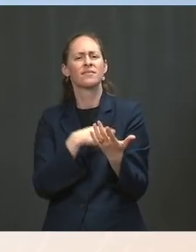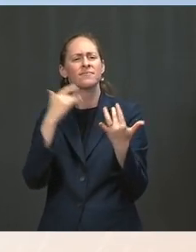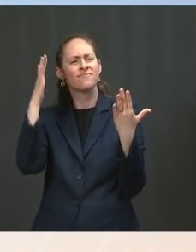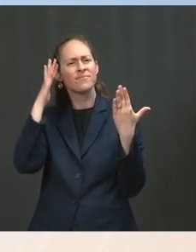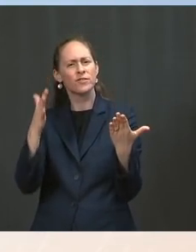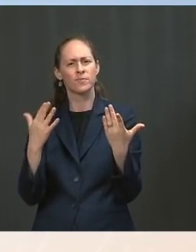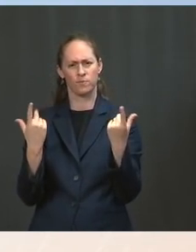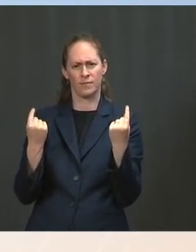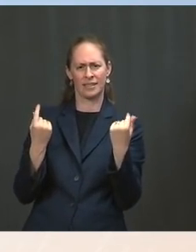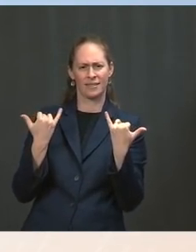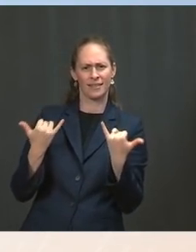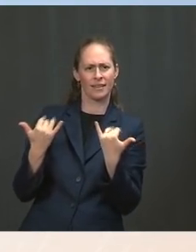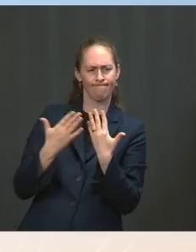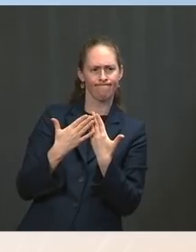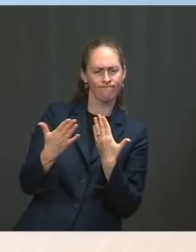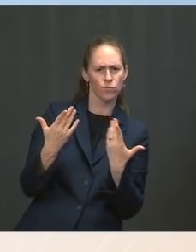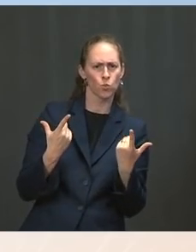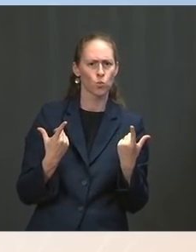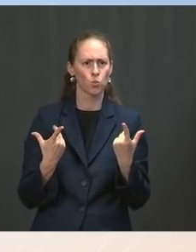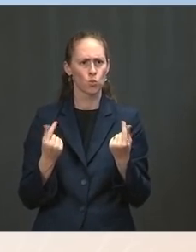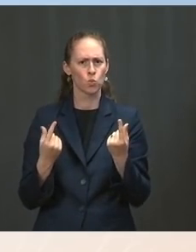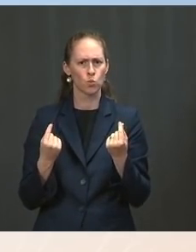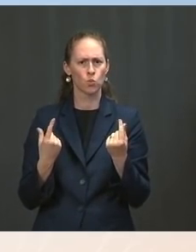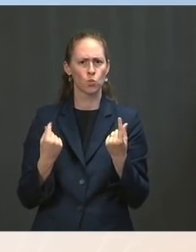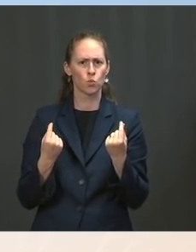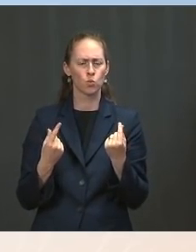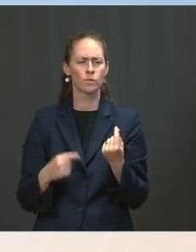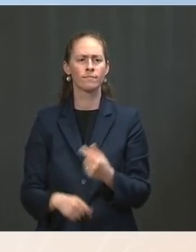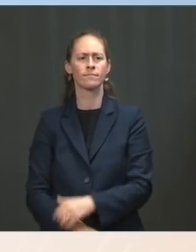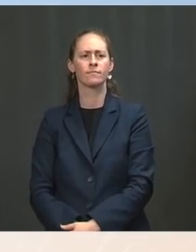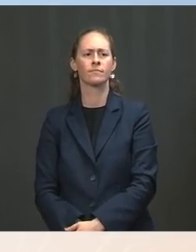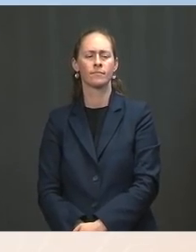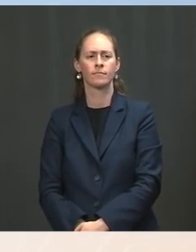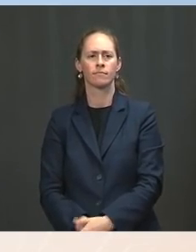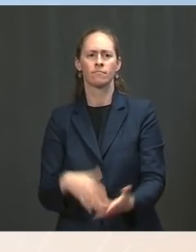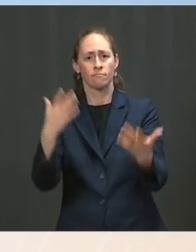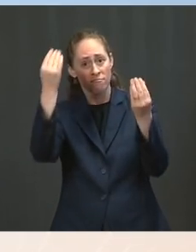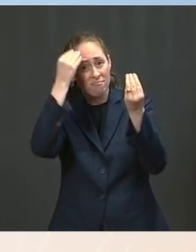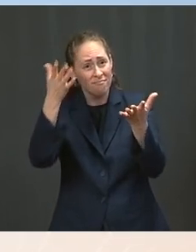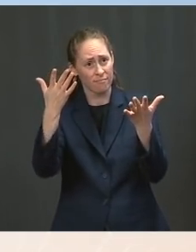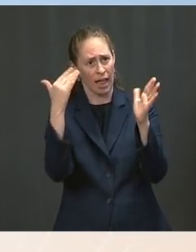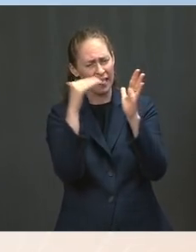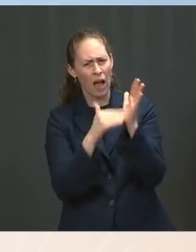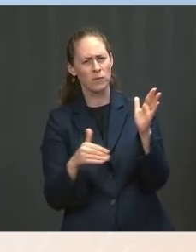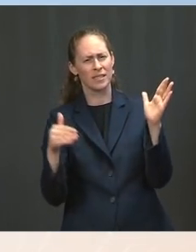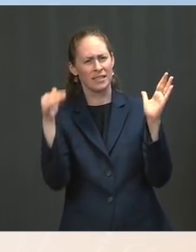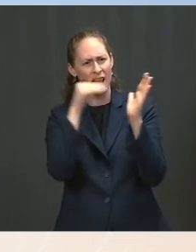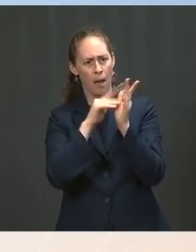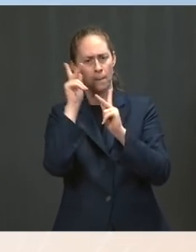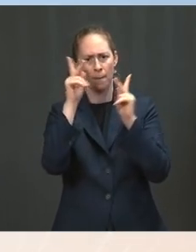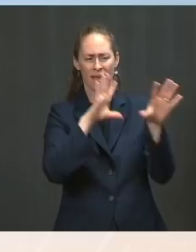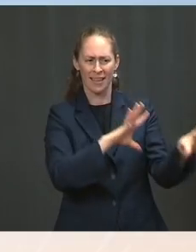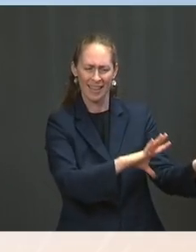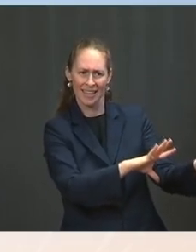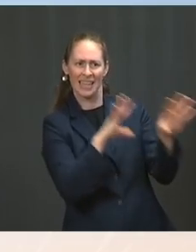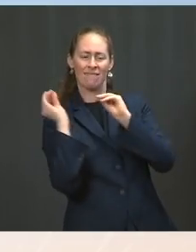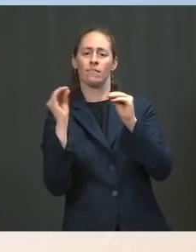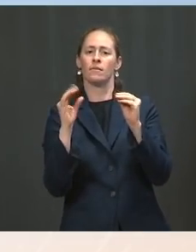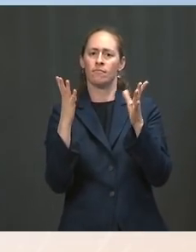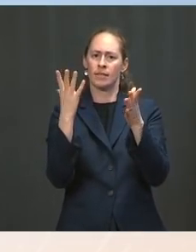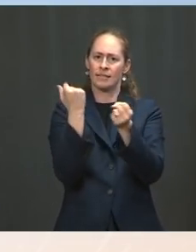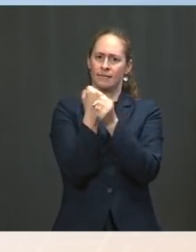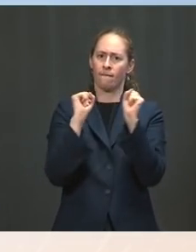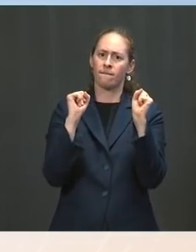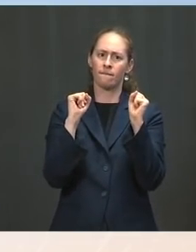task is to get thousands and thousands of people out of the country as safely and efficiently as possible. That is what we are doing and